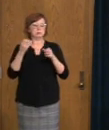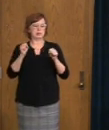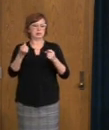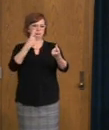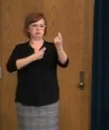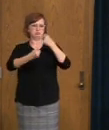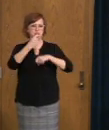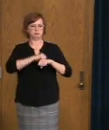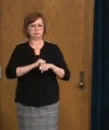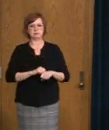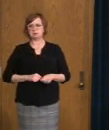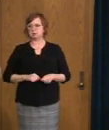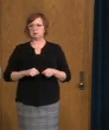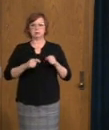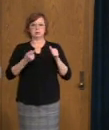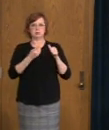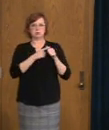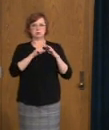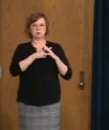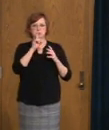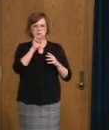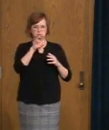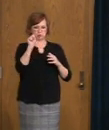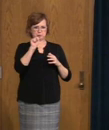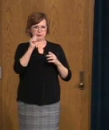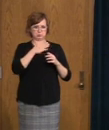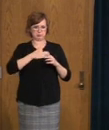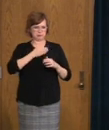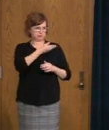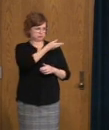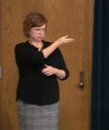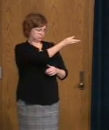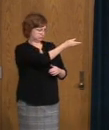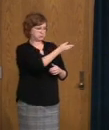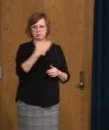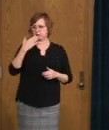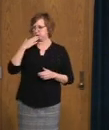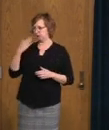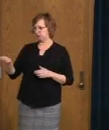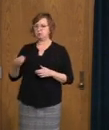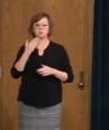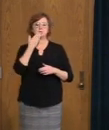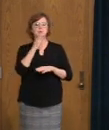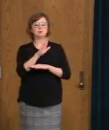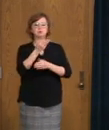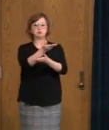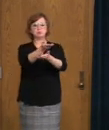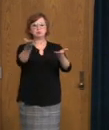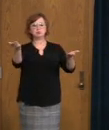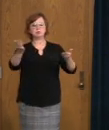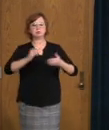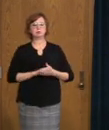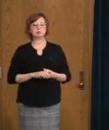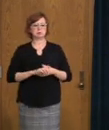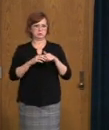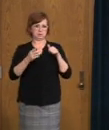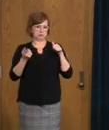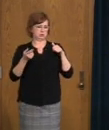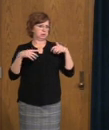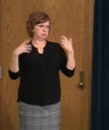To kick us off, I'll turn things over to Dr. Shahab for opening remarks. Thank you. So good afternoon, everyone. So first of all,